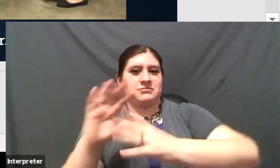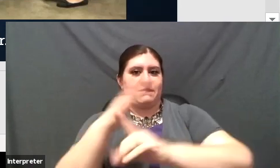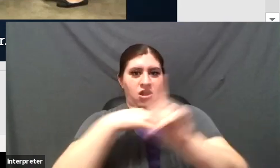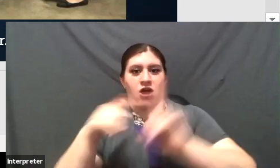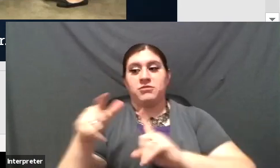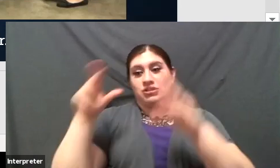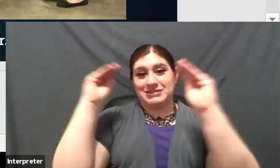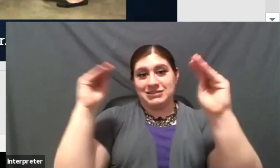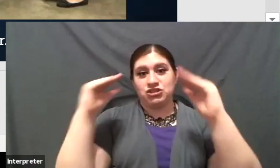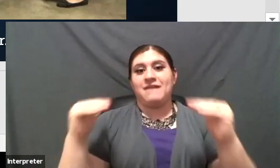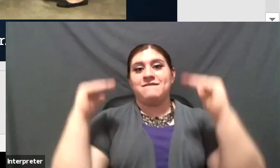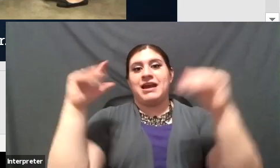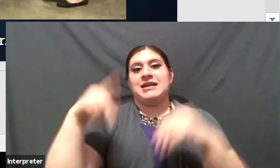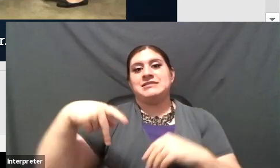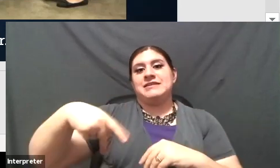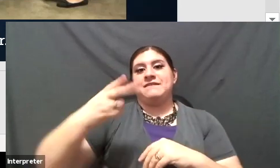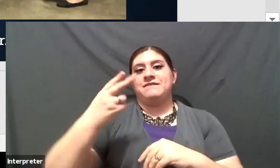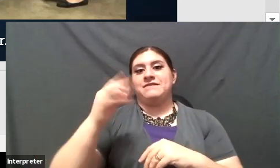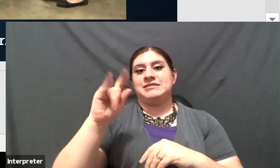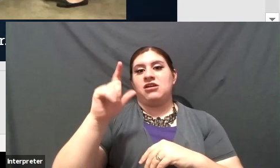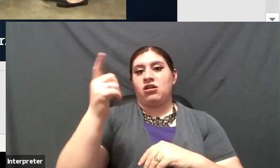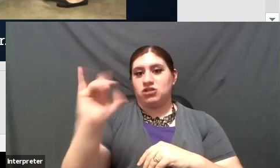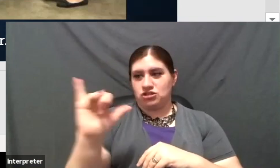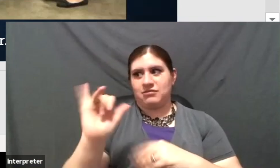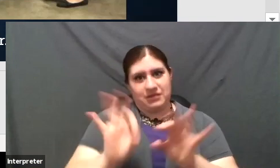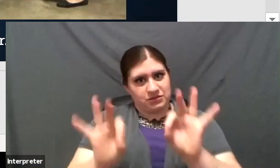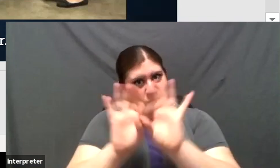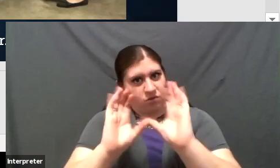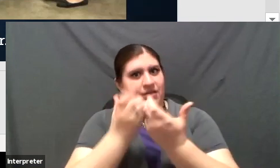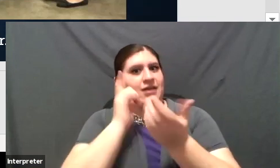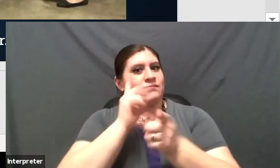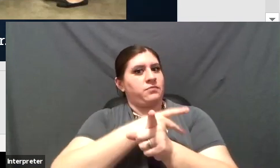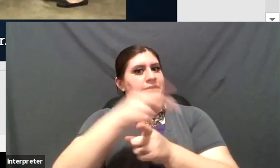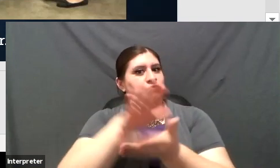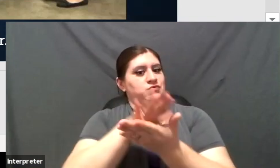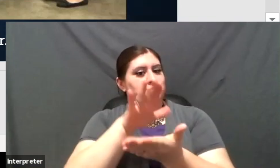teaches advanced physiology, which is an important course for professional schools.